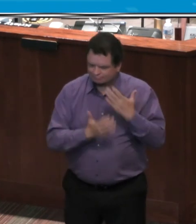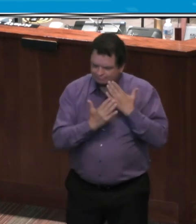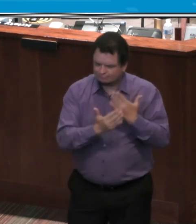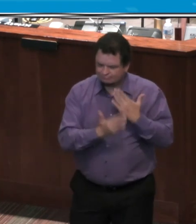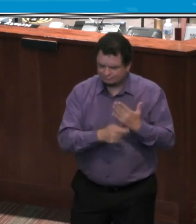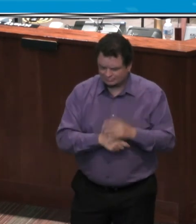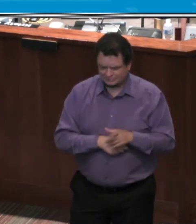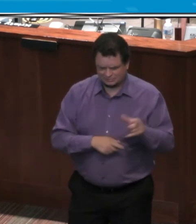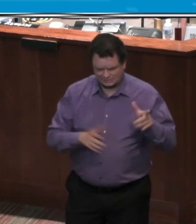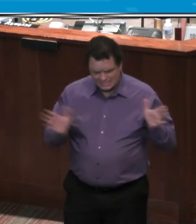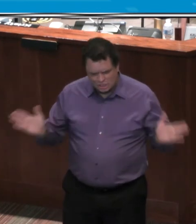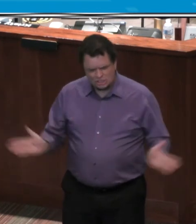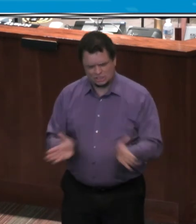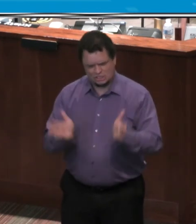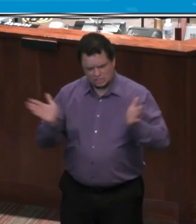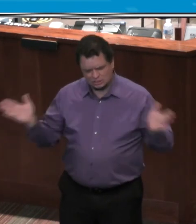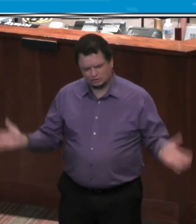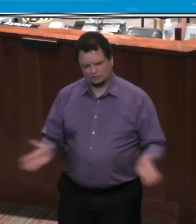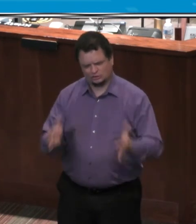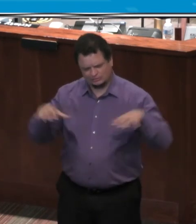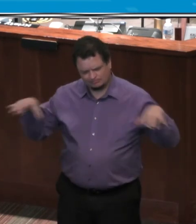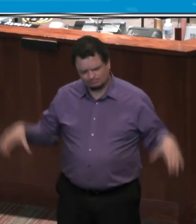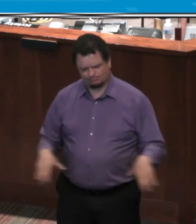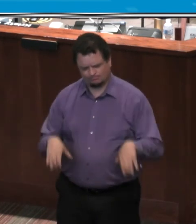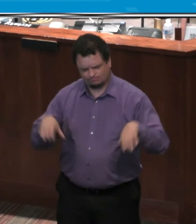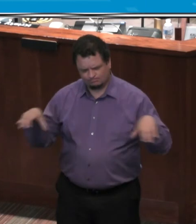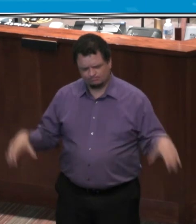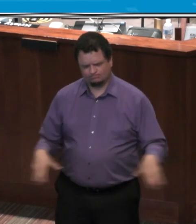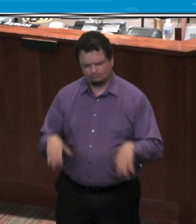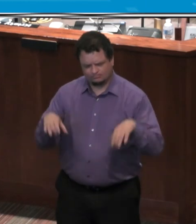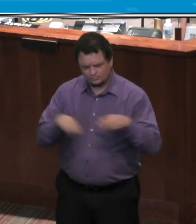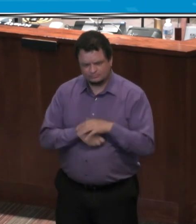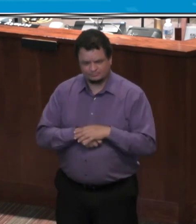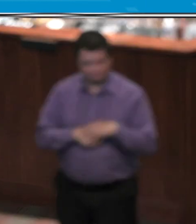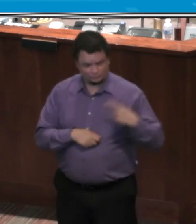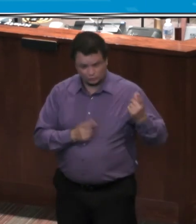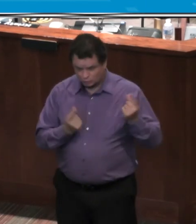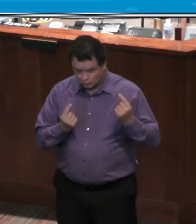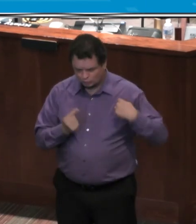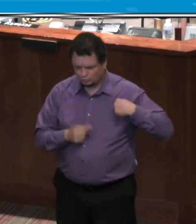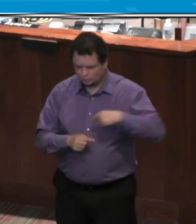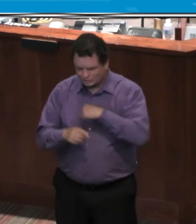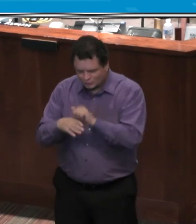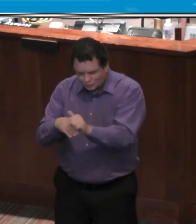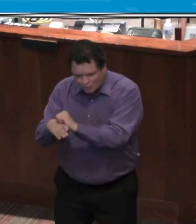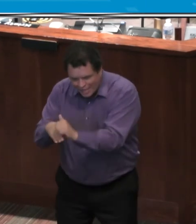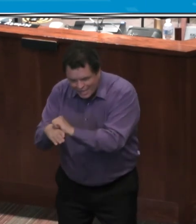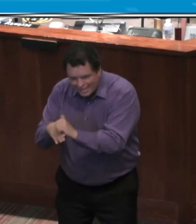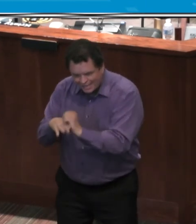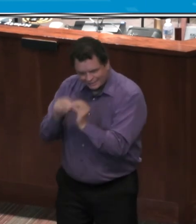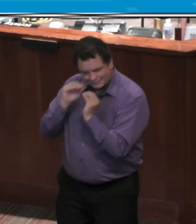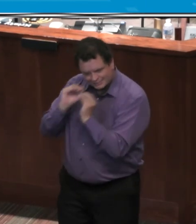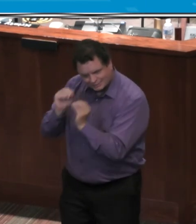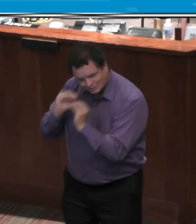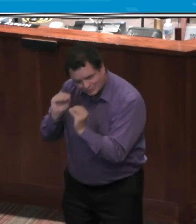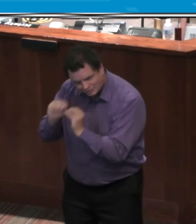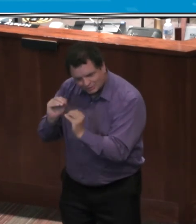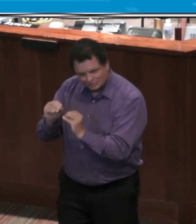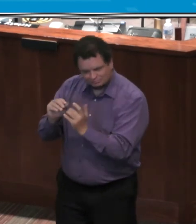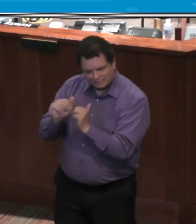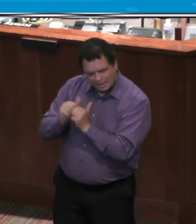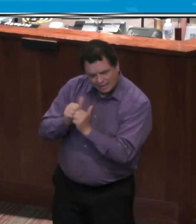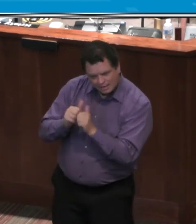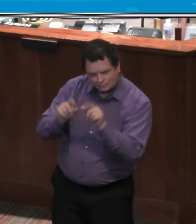has led us to a place where we could train and exercise and here you go, just back a little bit. There you go. Yeah, there we